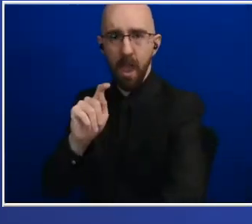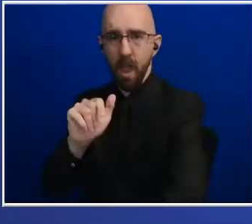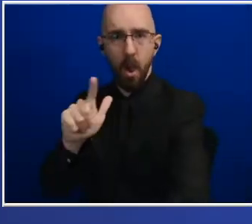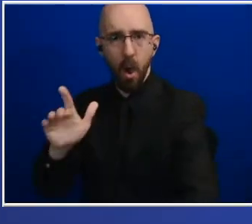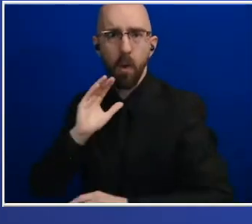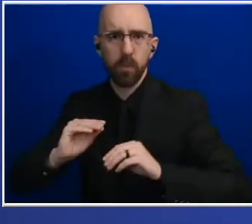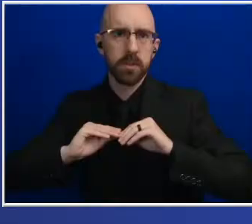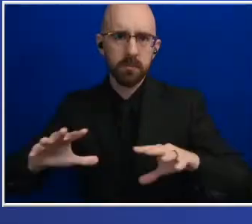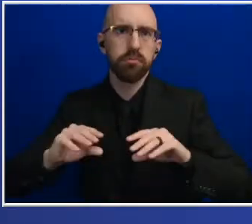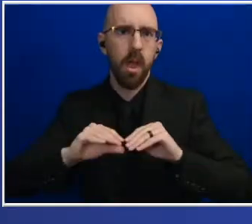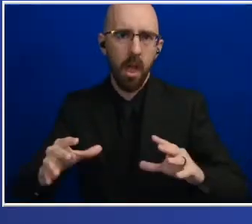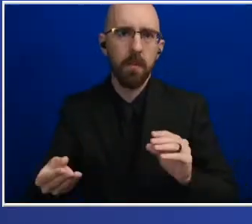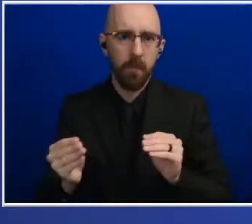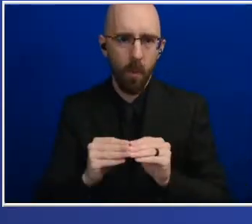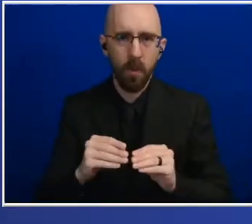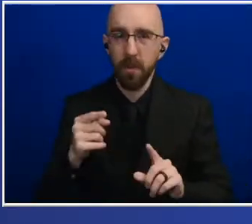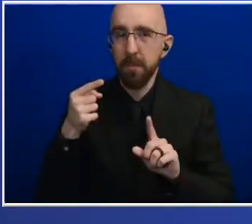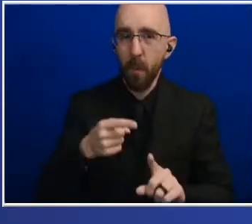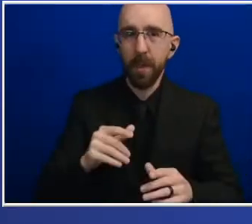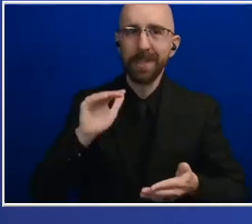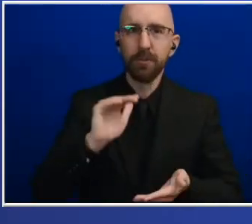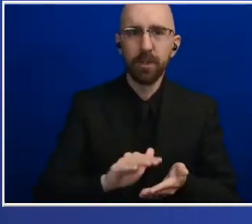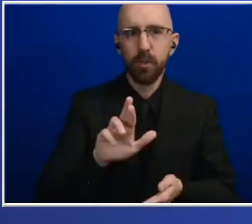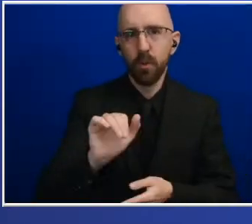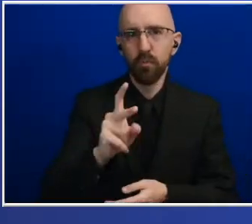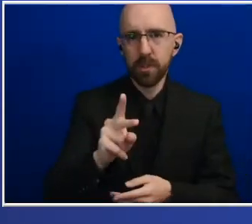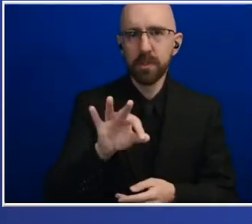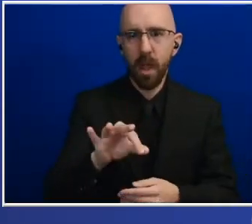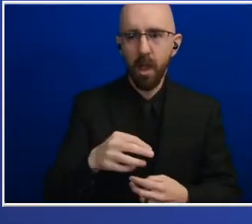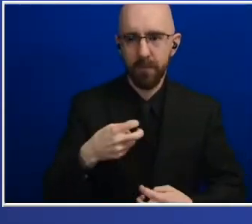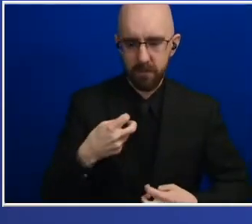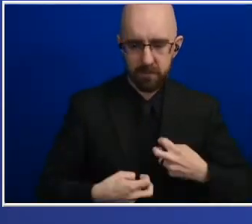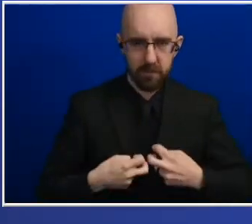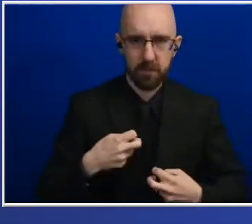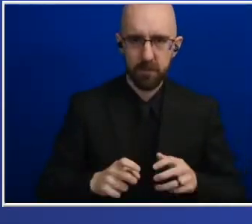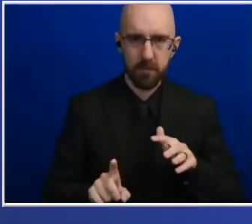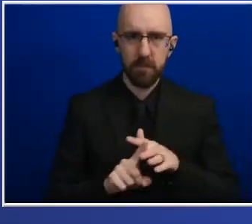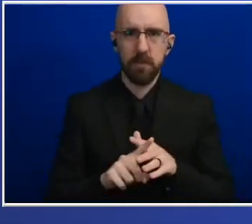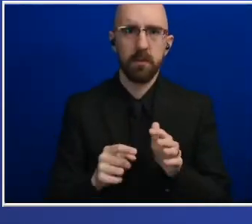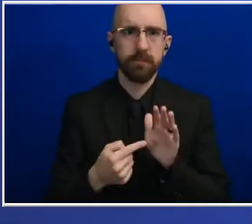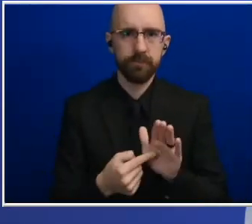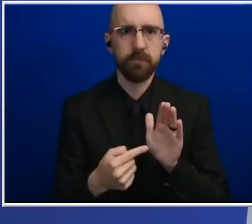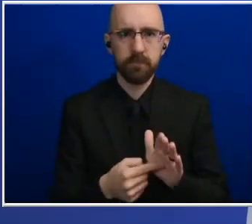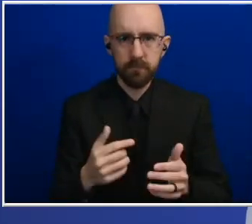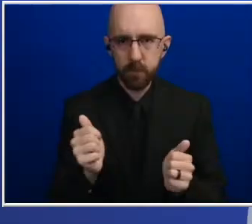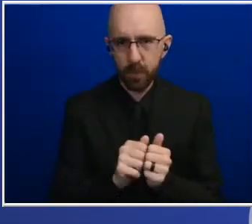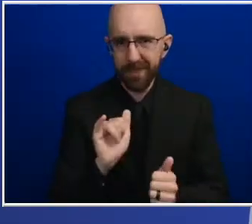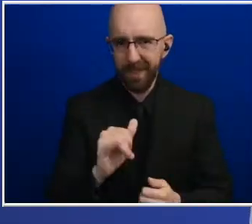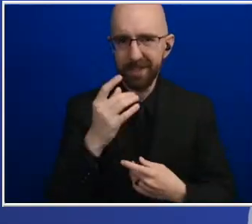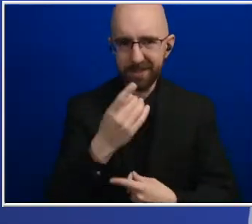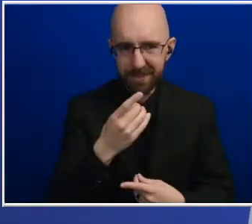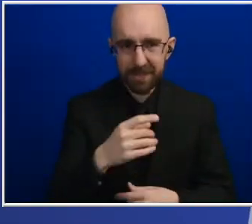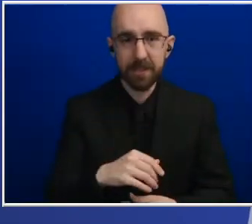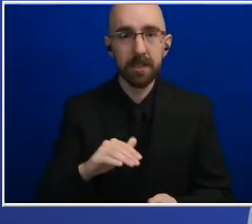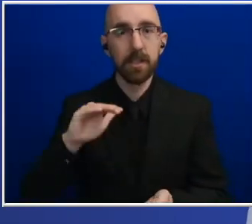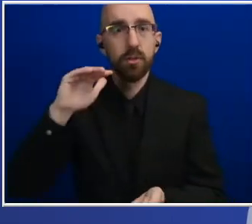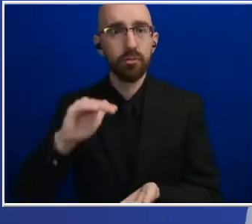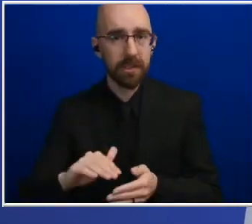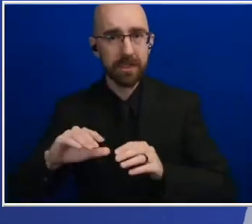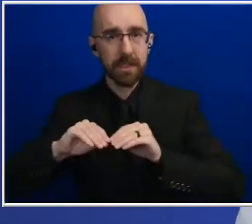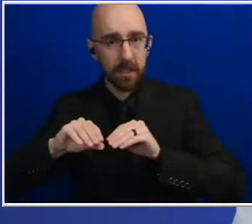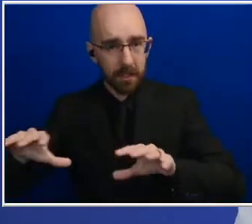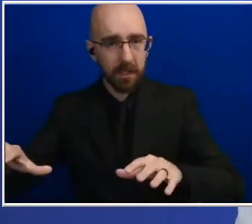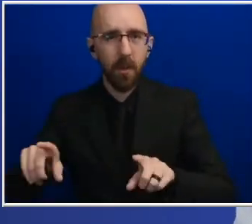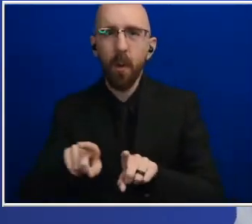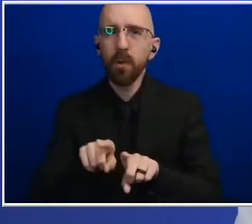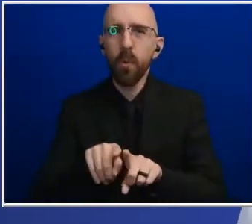about decreasing your risk of complications with this vaccine, decreasing the amount of disease, but that was also in the context of really